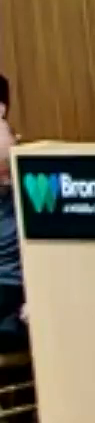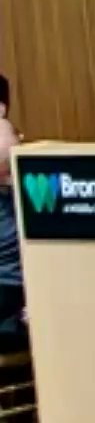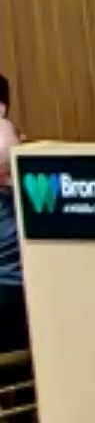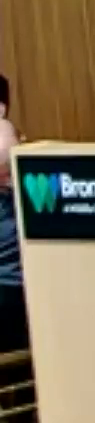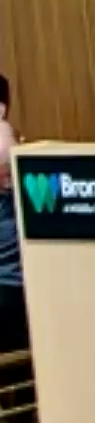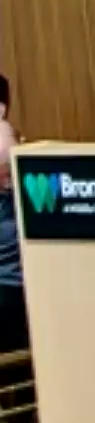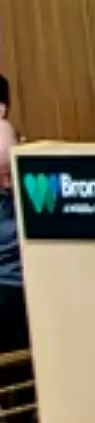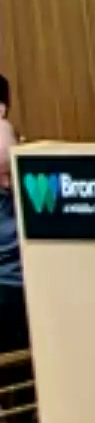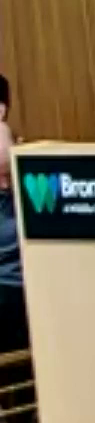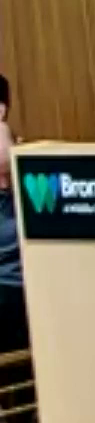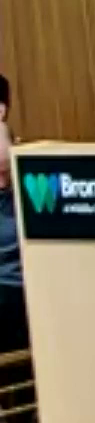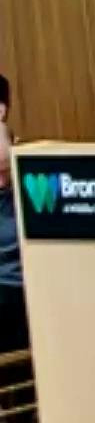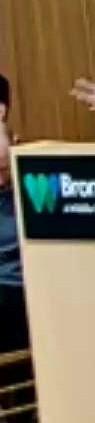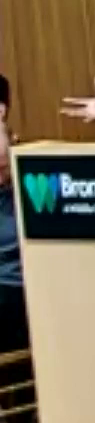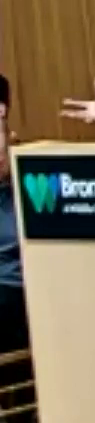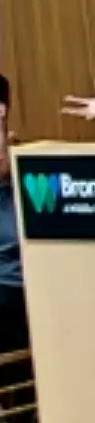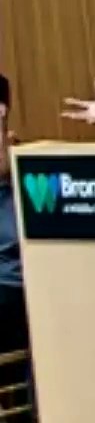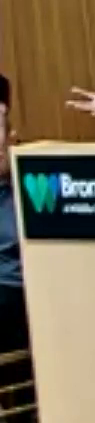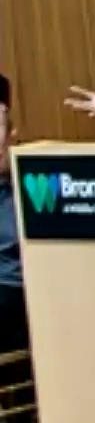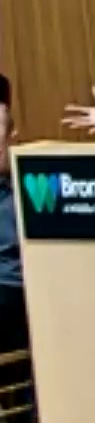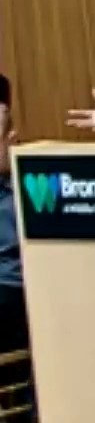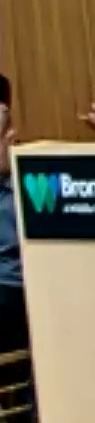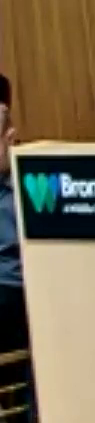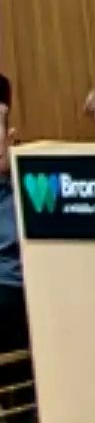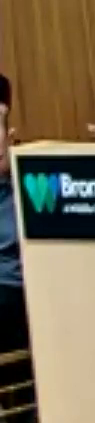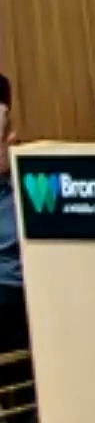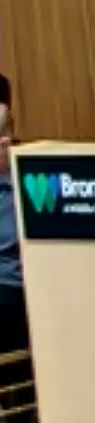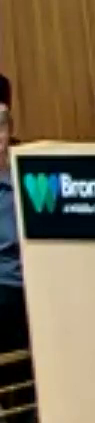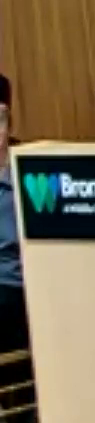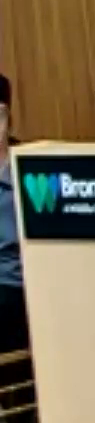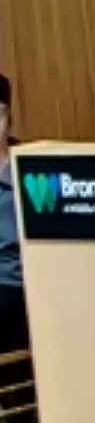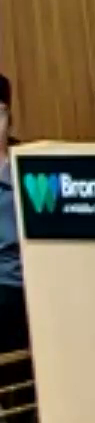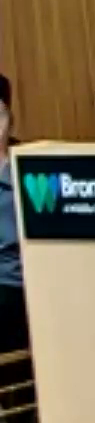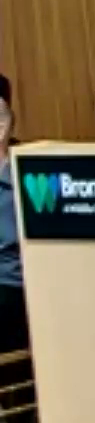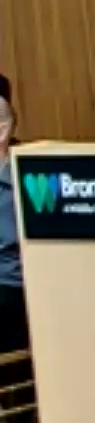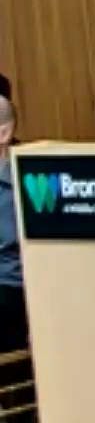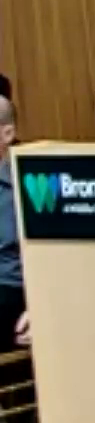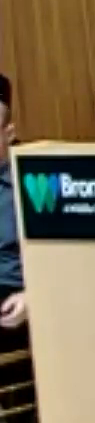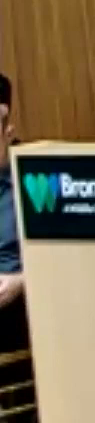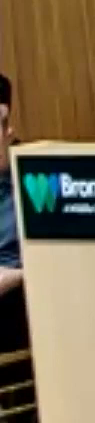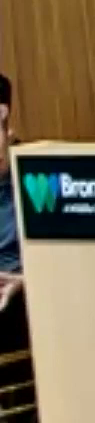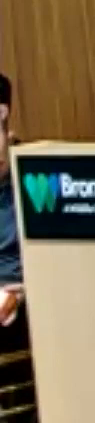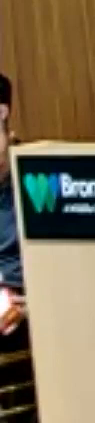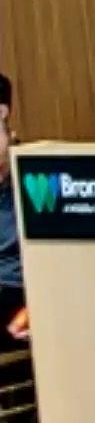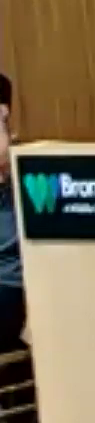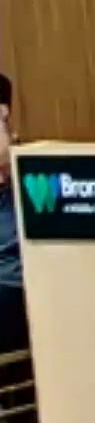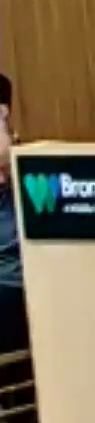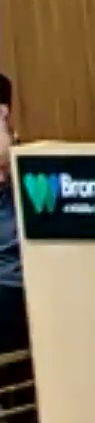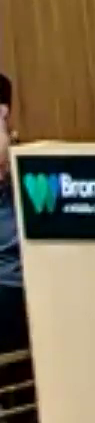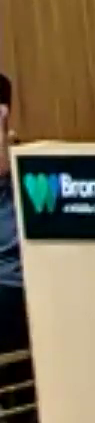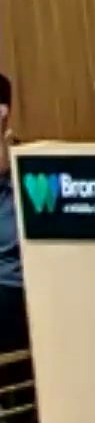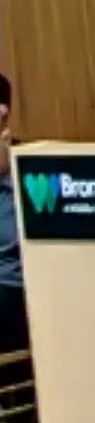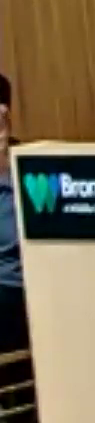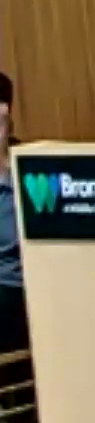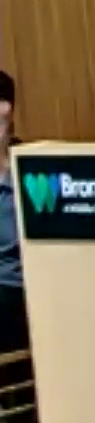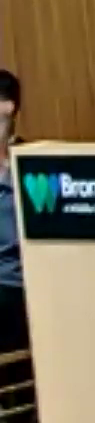for retaliation and just take a moment in and imagine being a parent trying to keep a roof over your head and make sure your children are safe